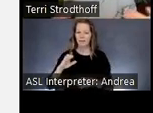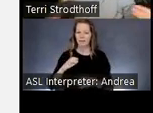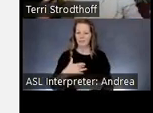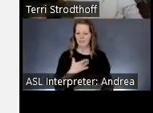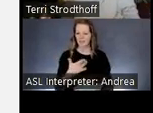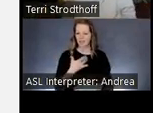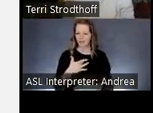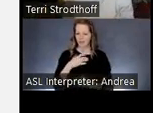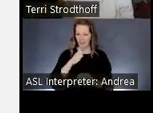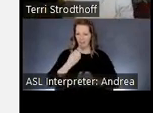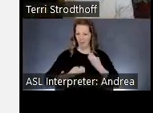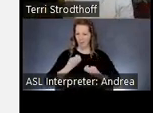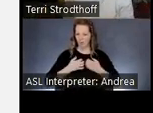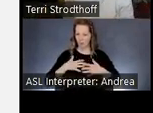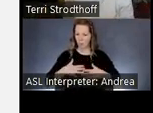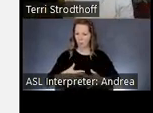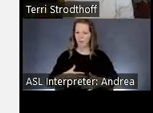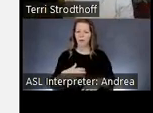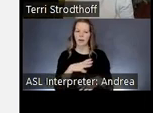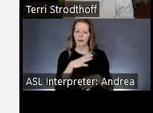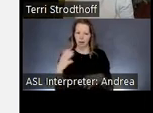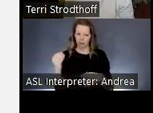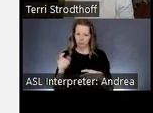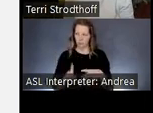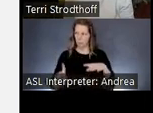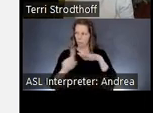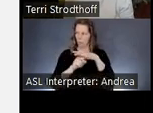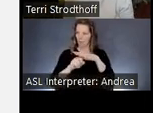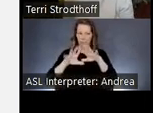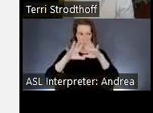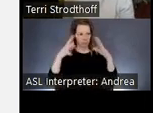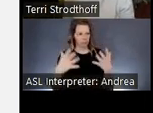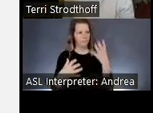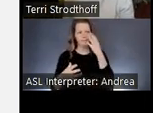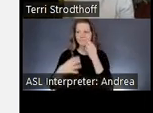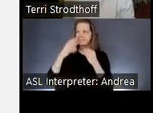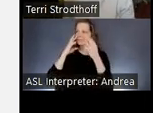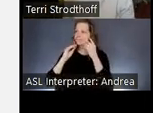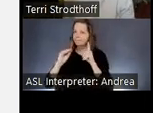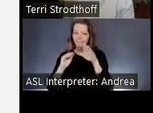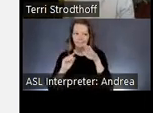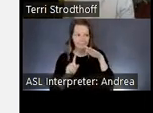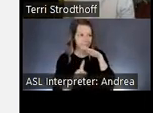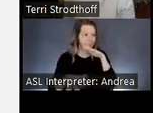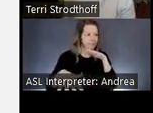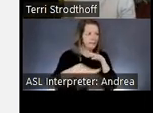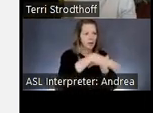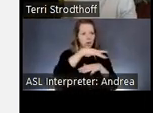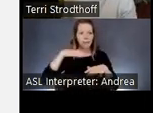about creating, us being able to show up and create an environment and experience an environment that is safe enough for people